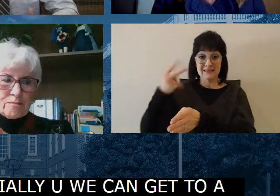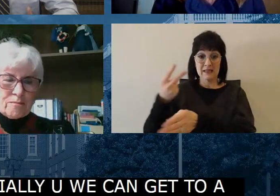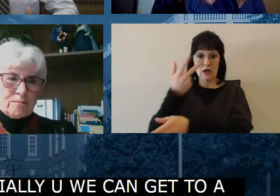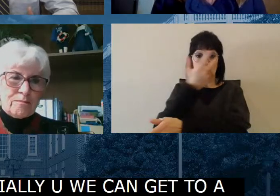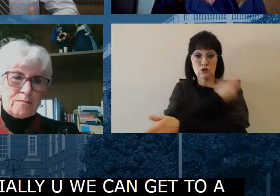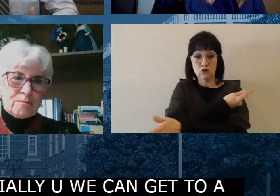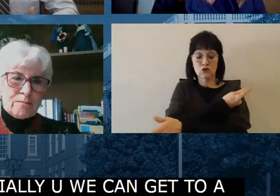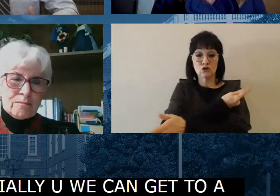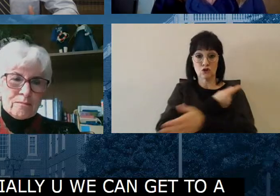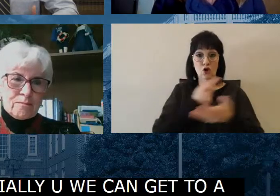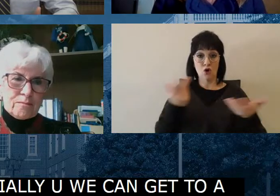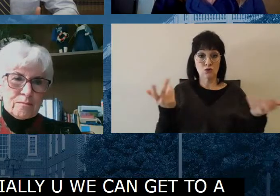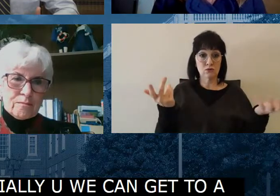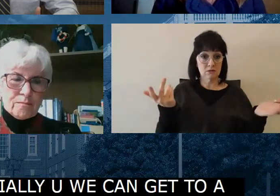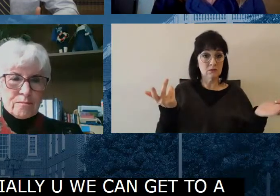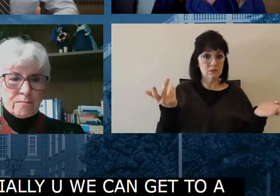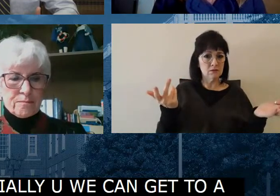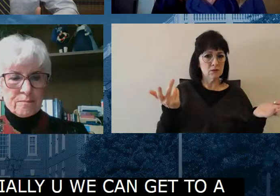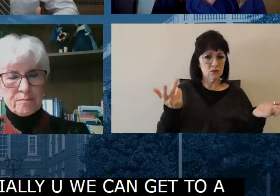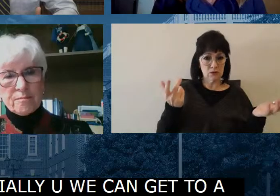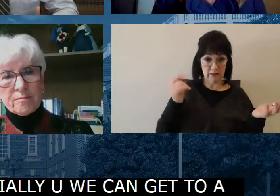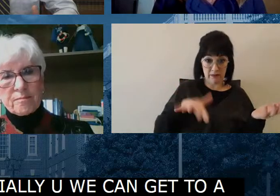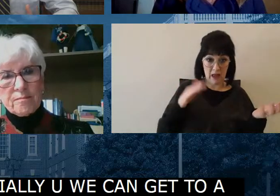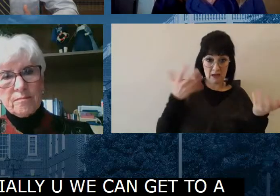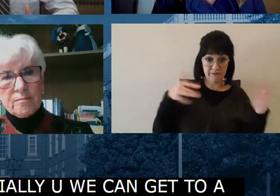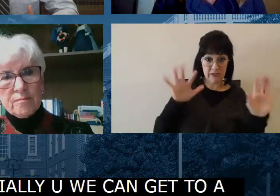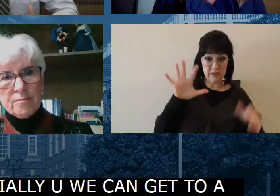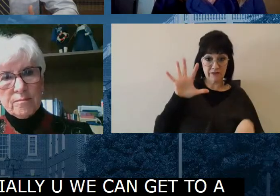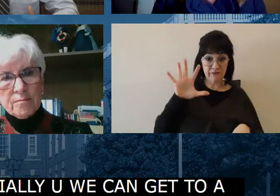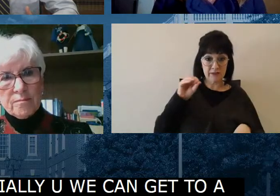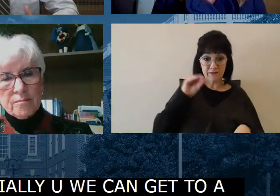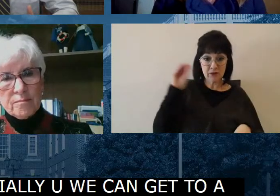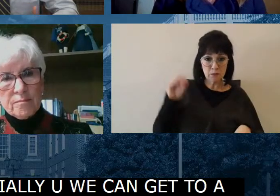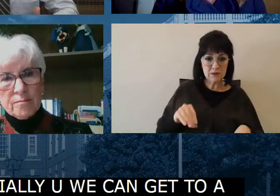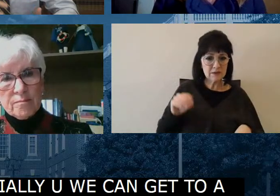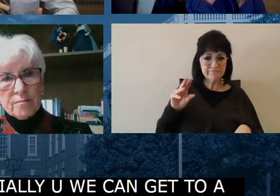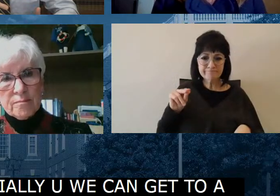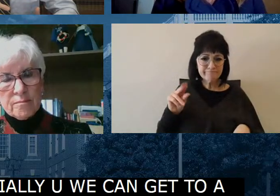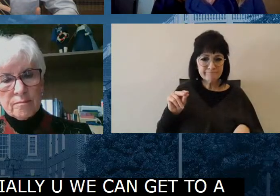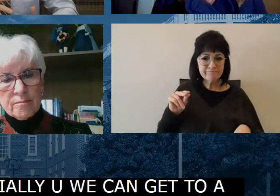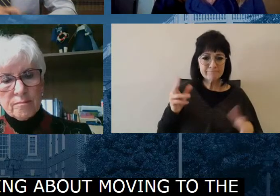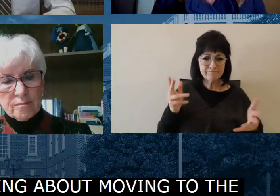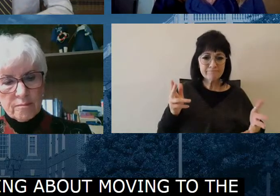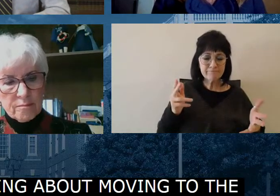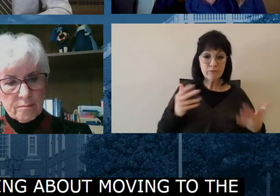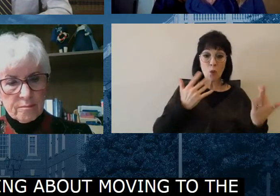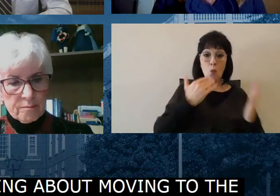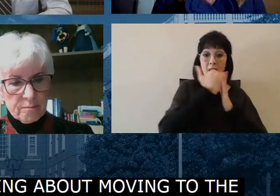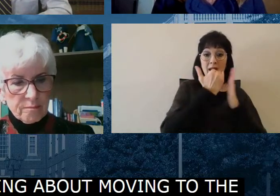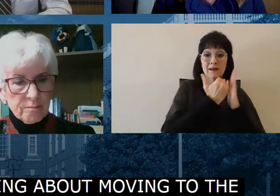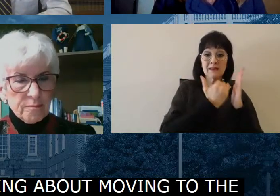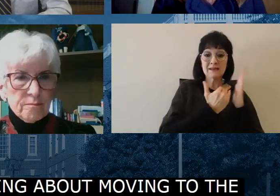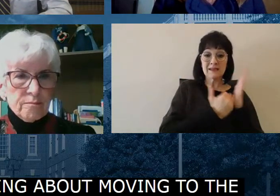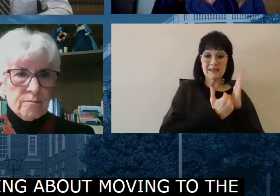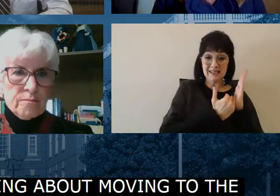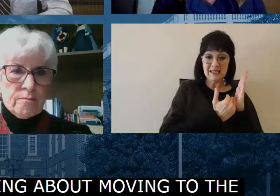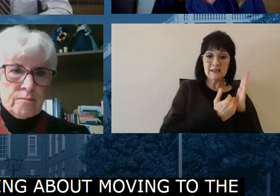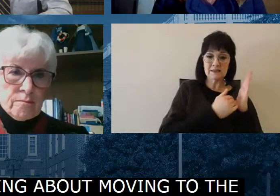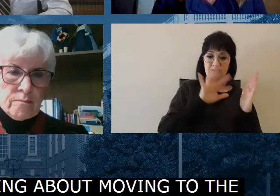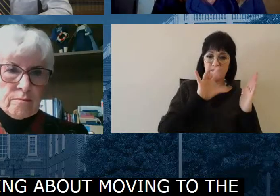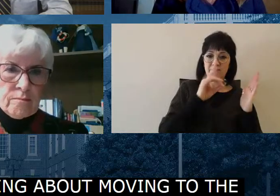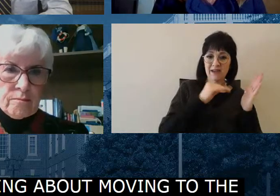think about what we've said before about hesitancy, just looking at the school